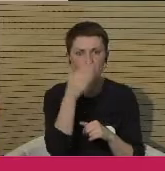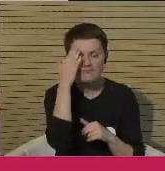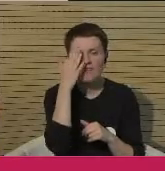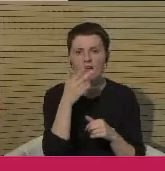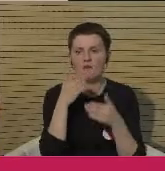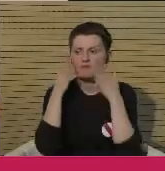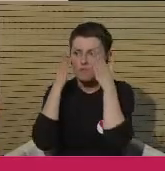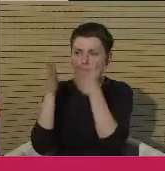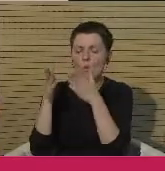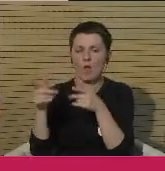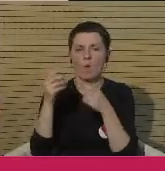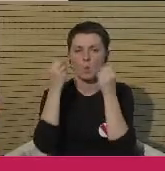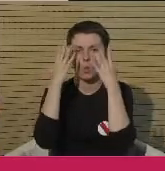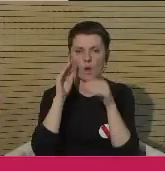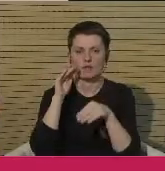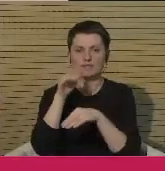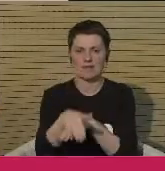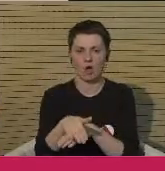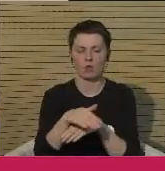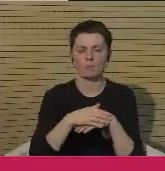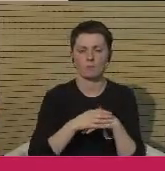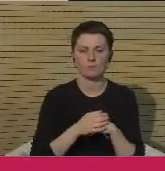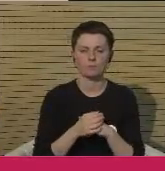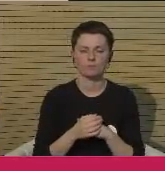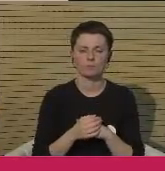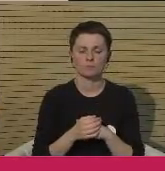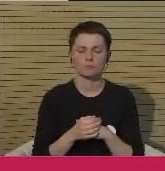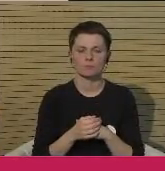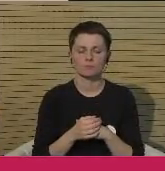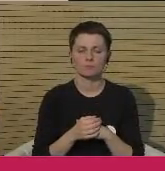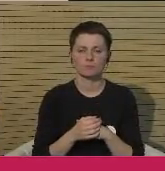oriented towards the Western culture.